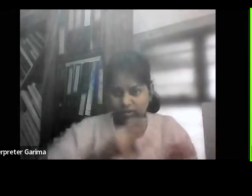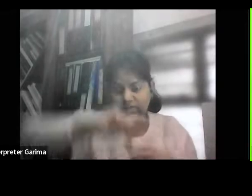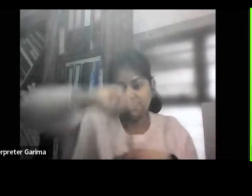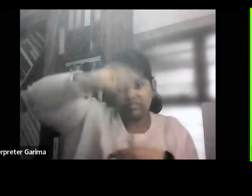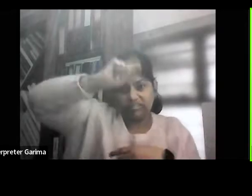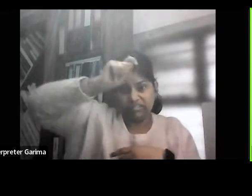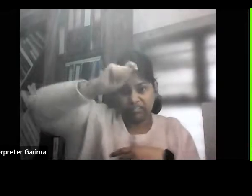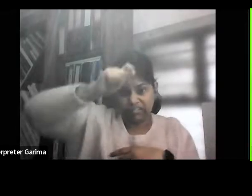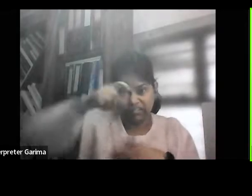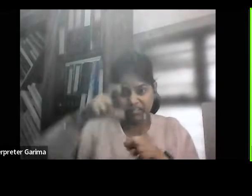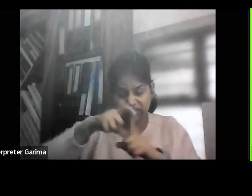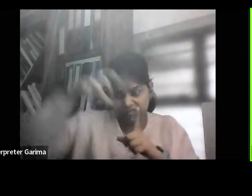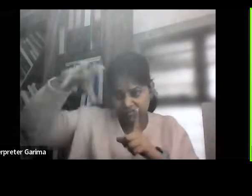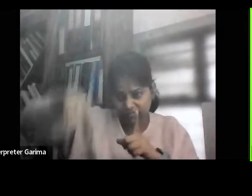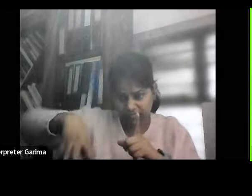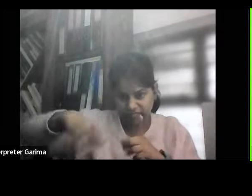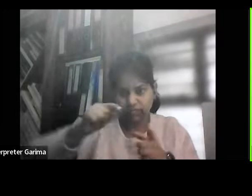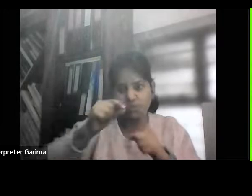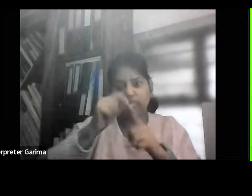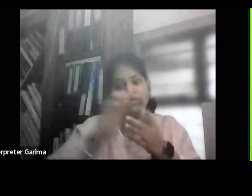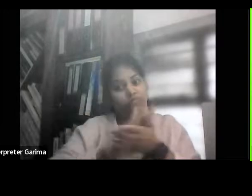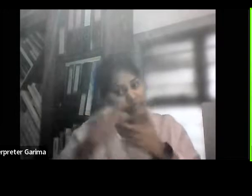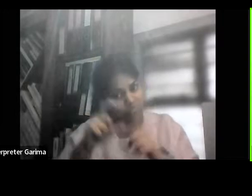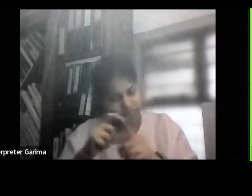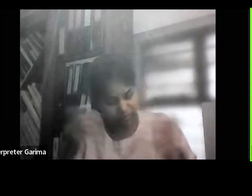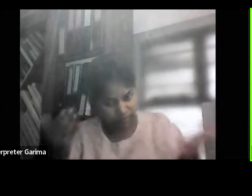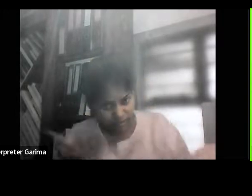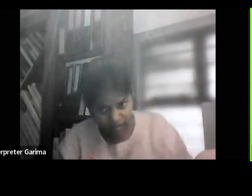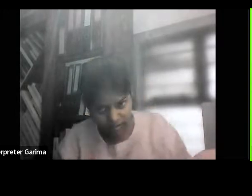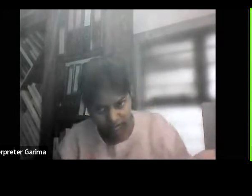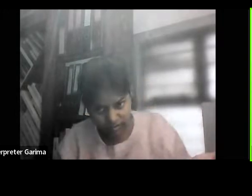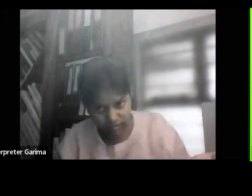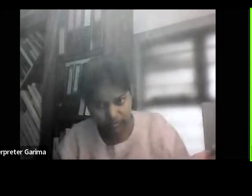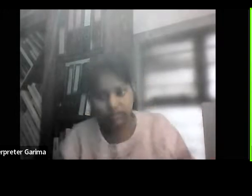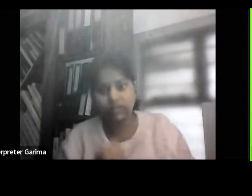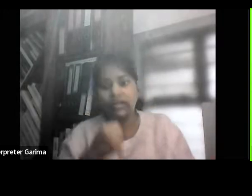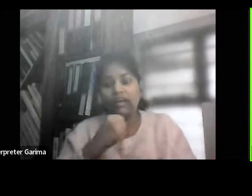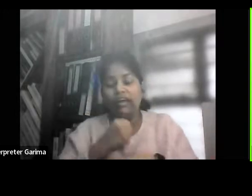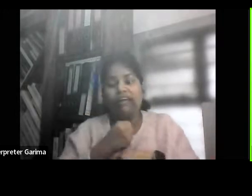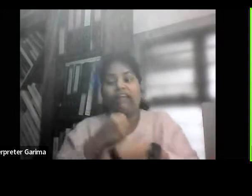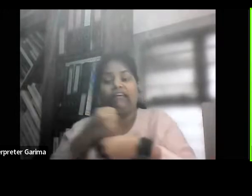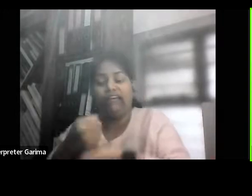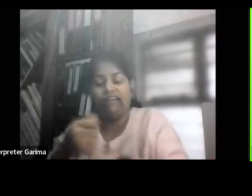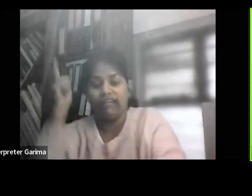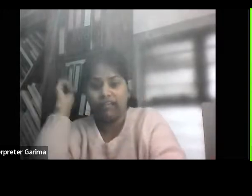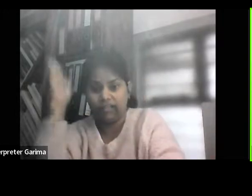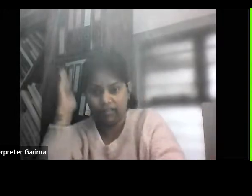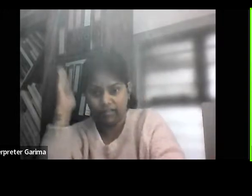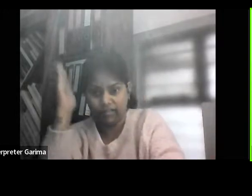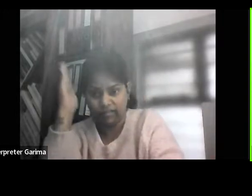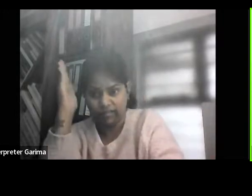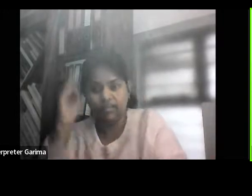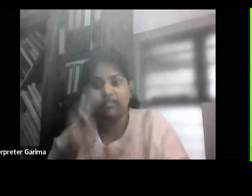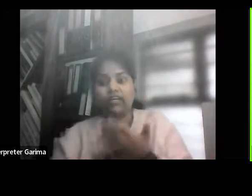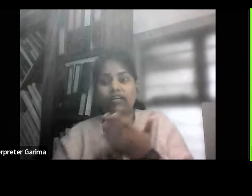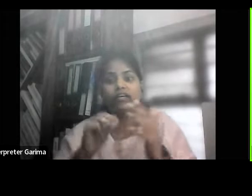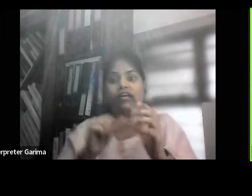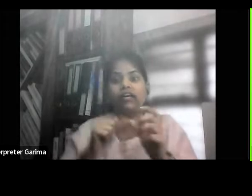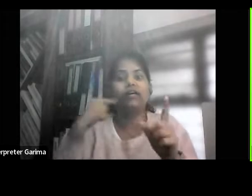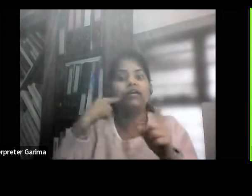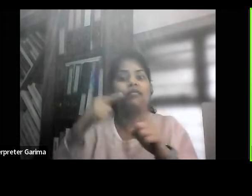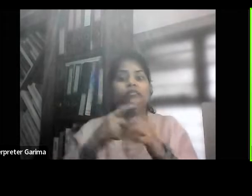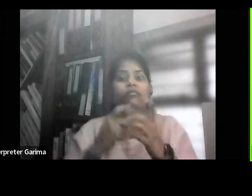Islamia, guest faculty in Maitrey College, University of Delhi, and her research